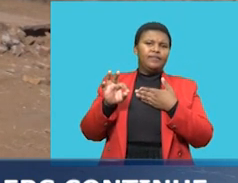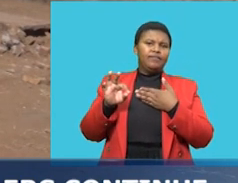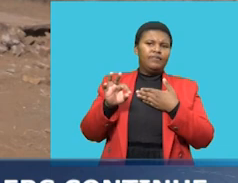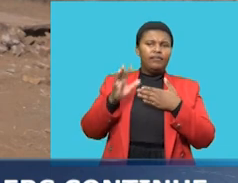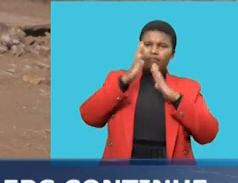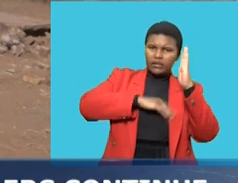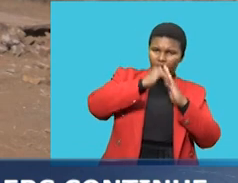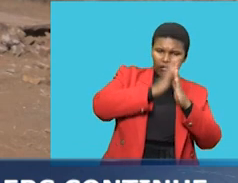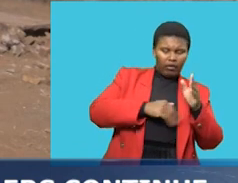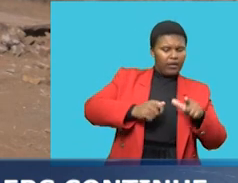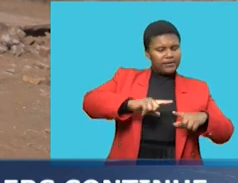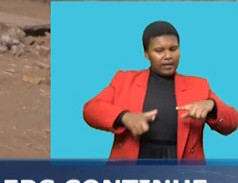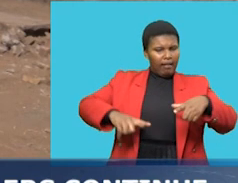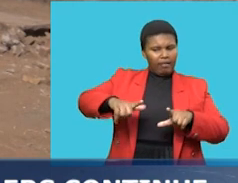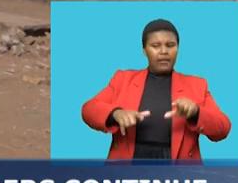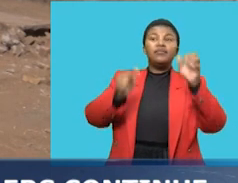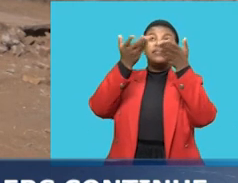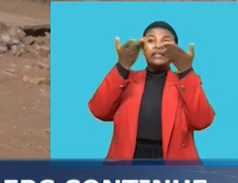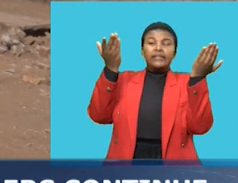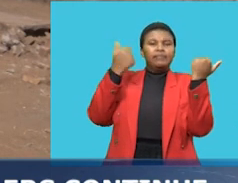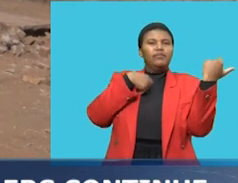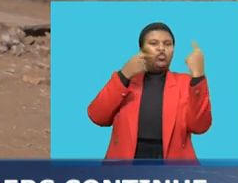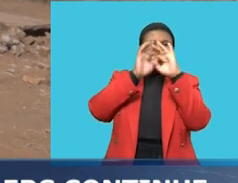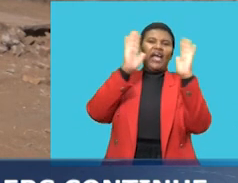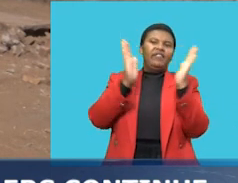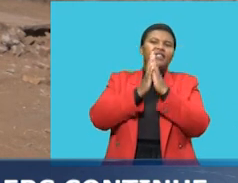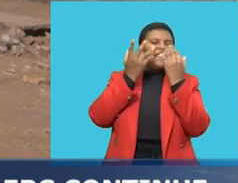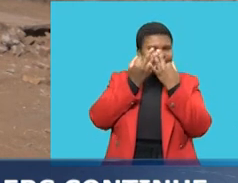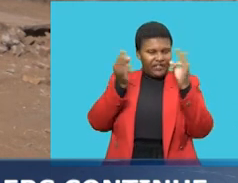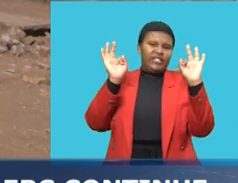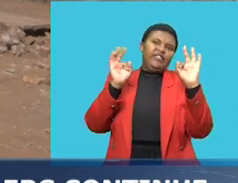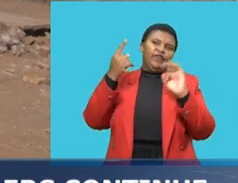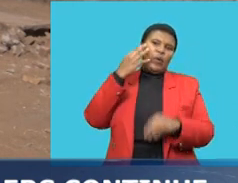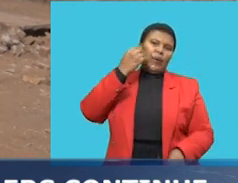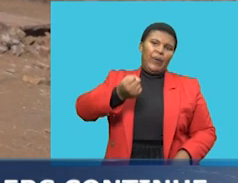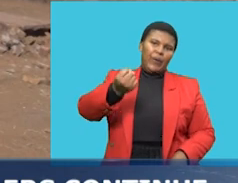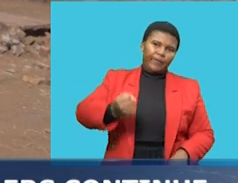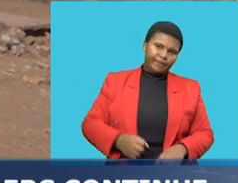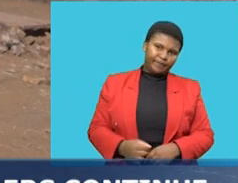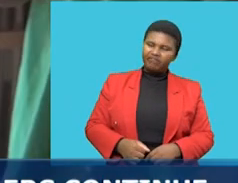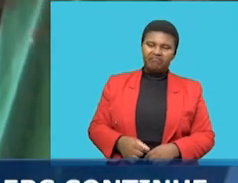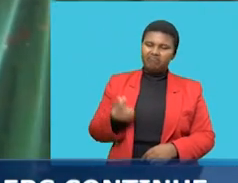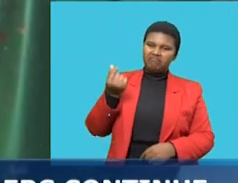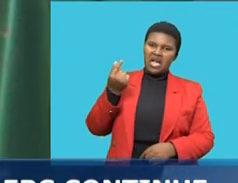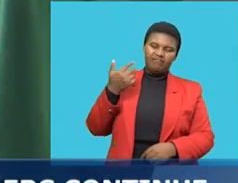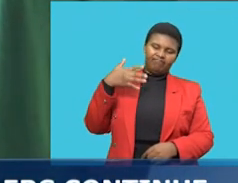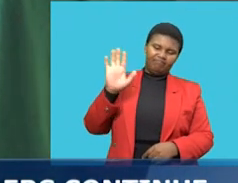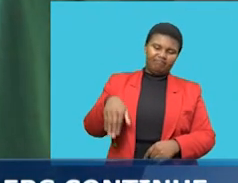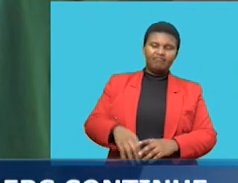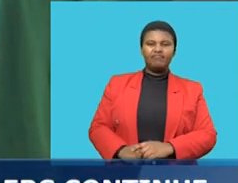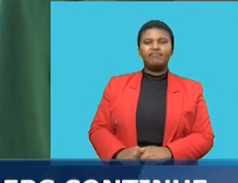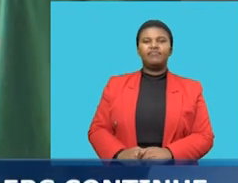plastering, tiling, ceiling, everything, I can do it for free. I don't mind.